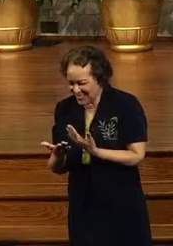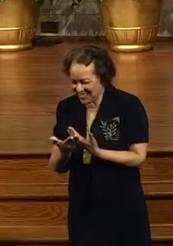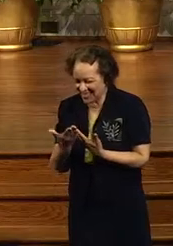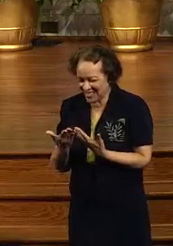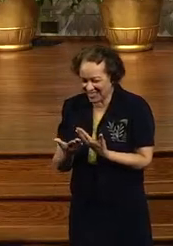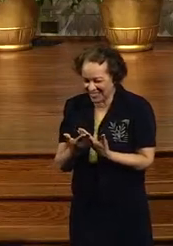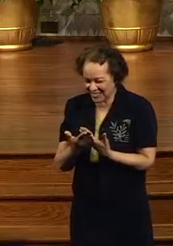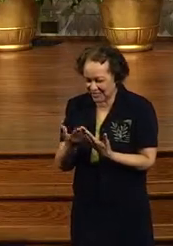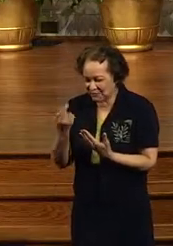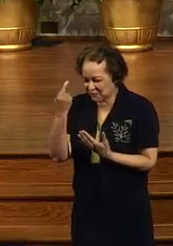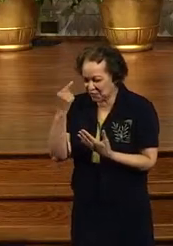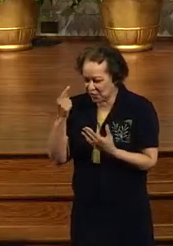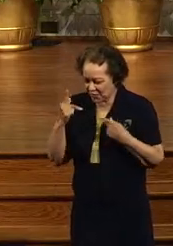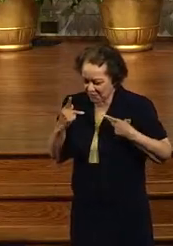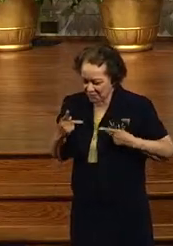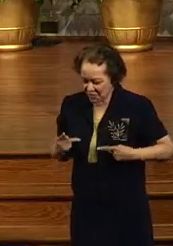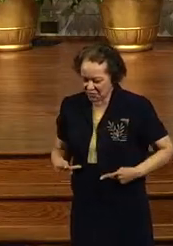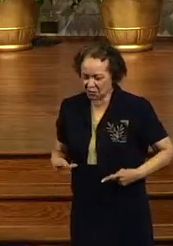the physical pain,